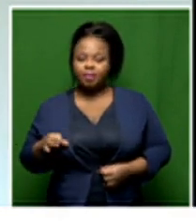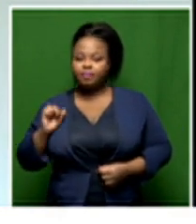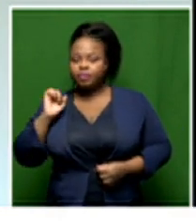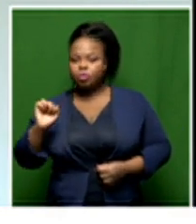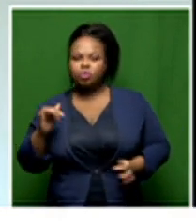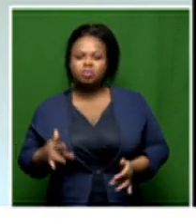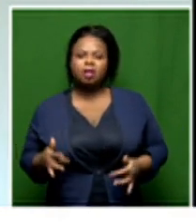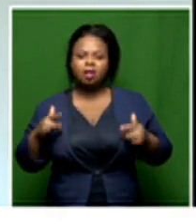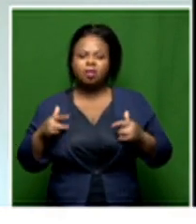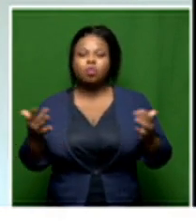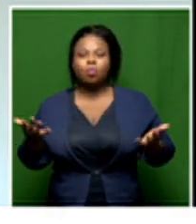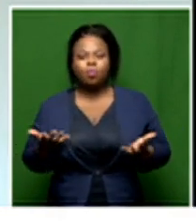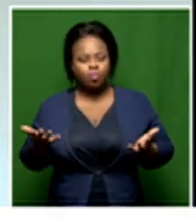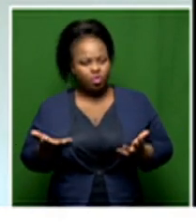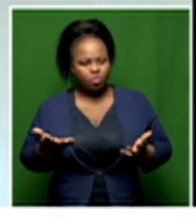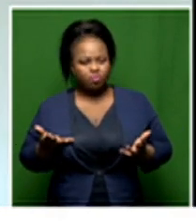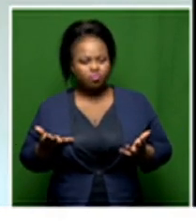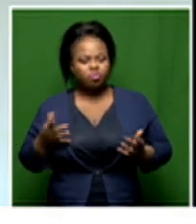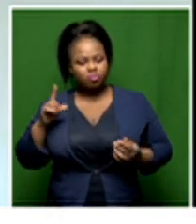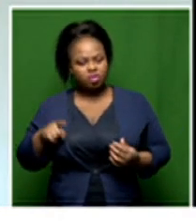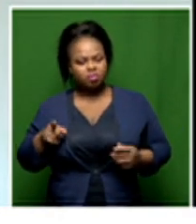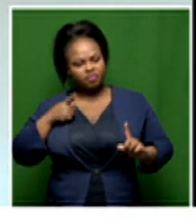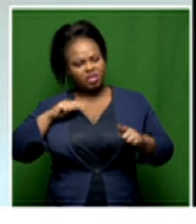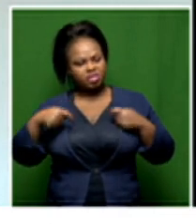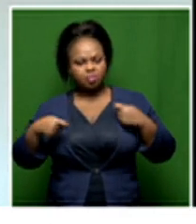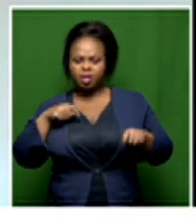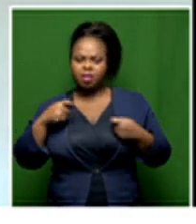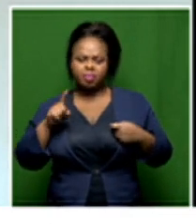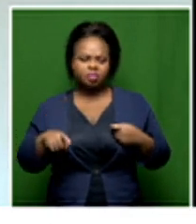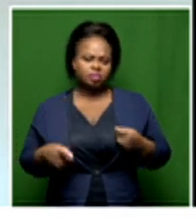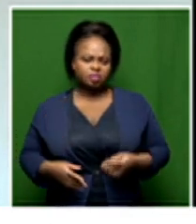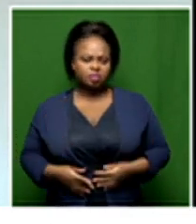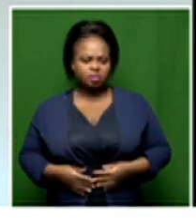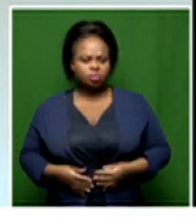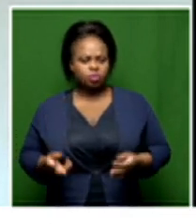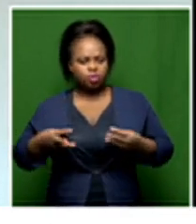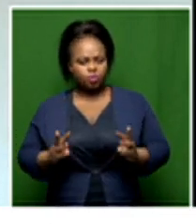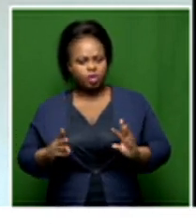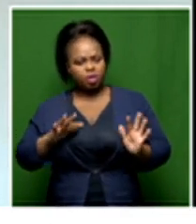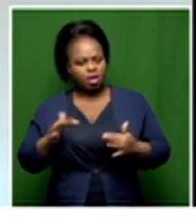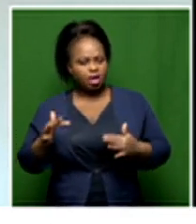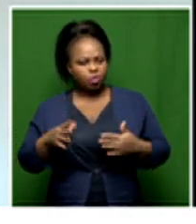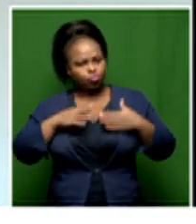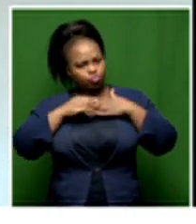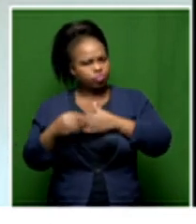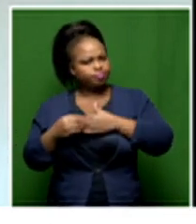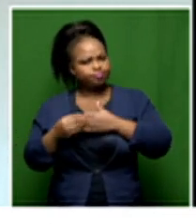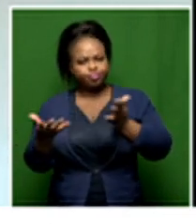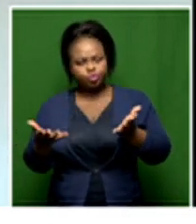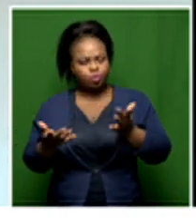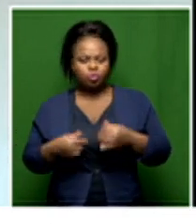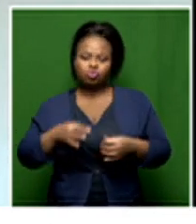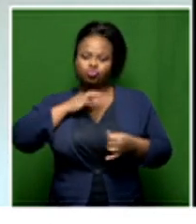workplace and be flexible and agile in the leadership style to mitigate any